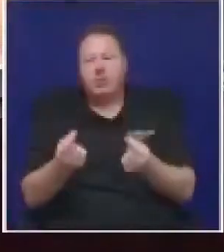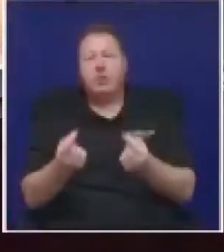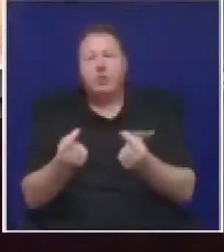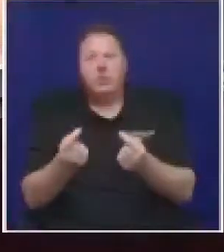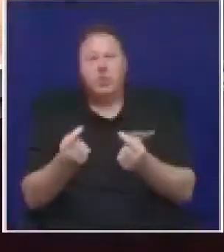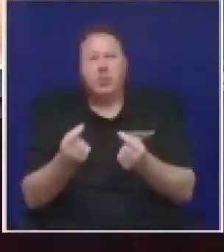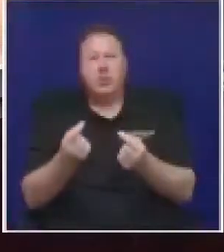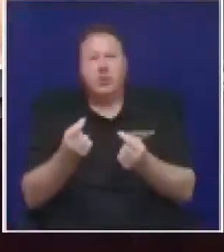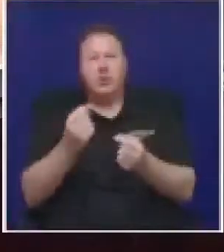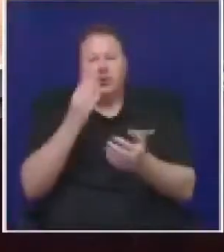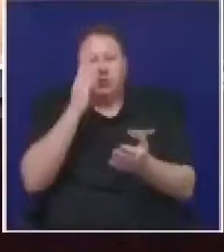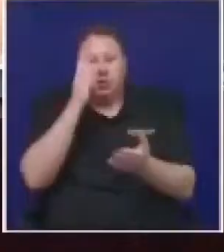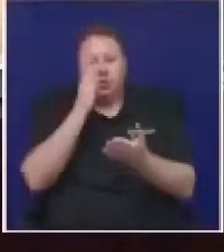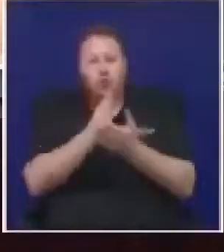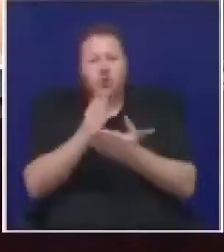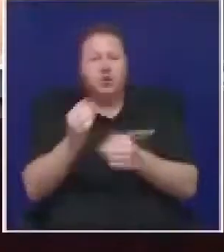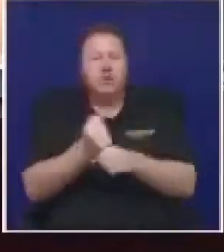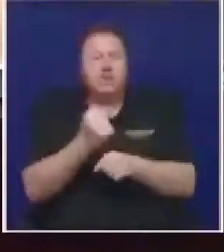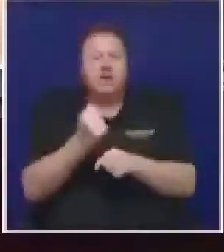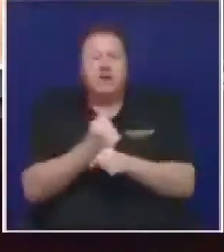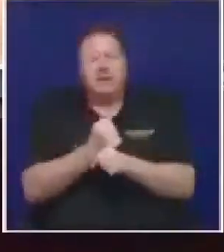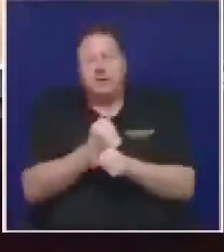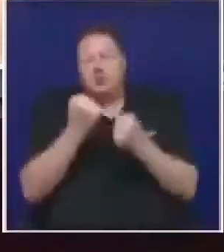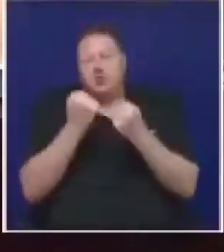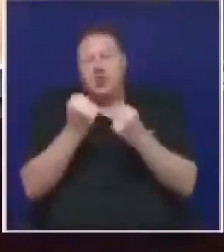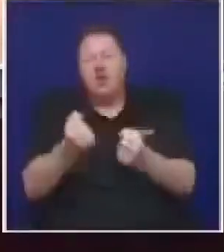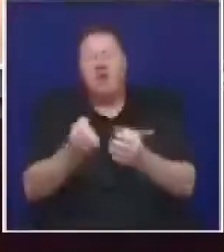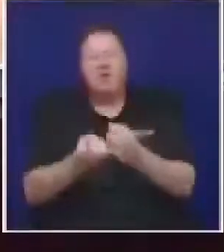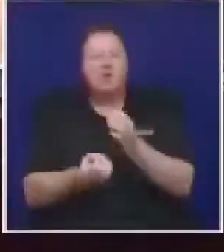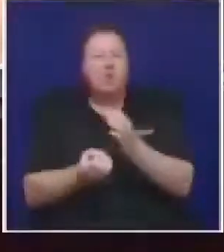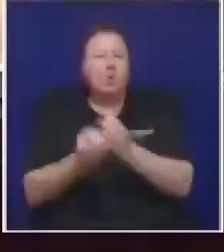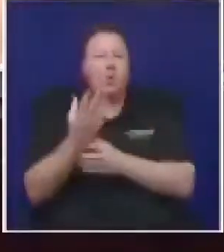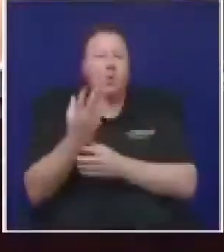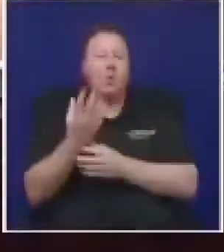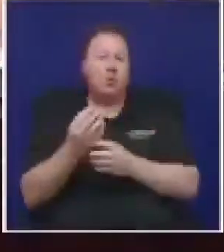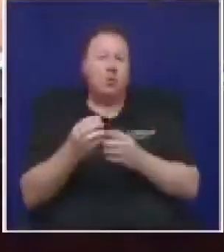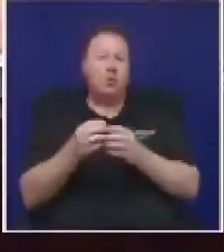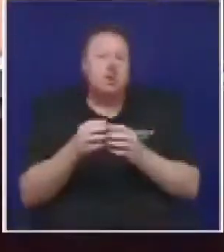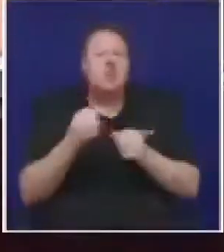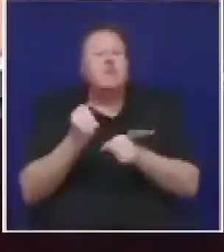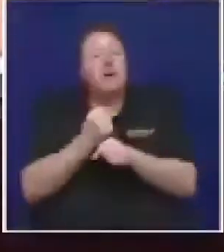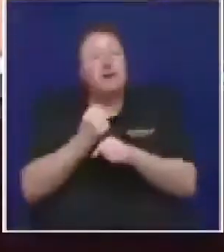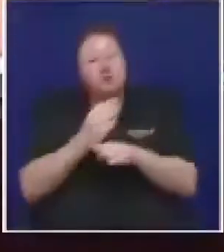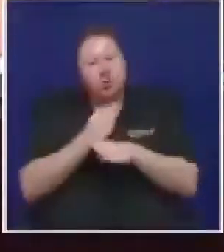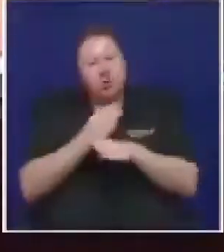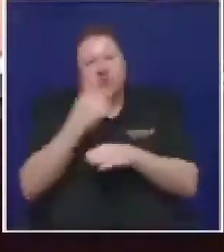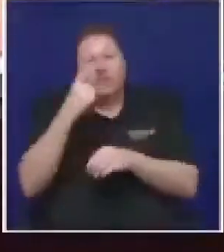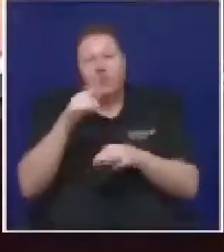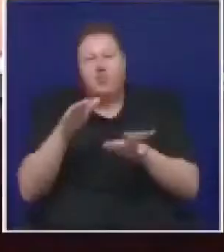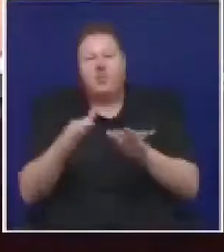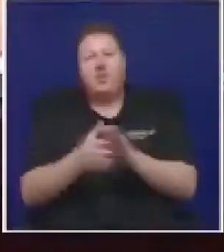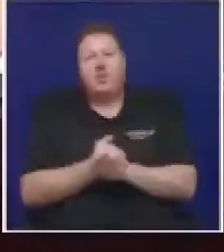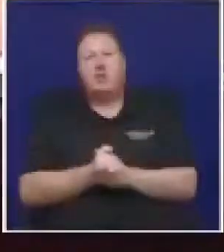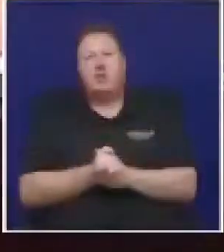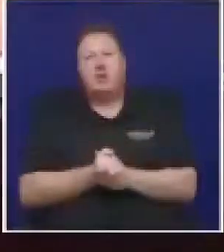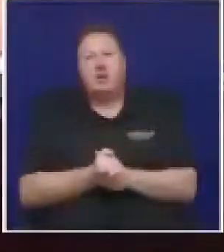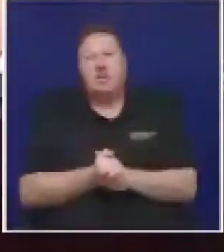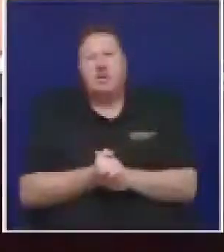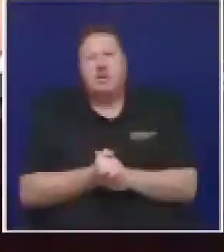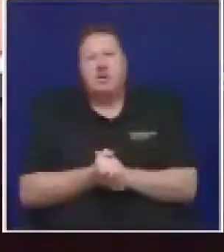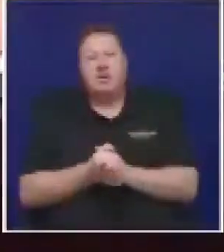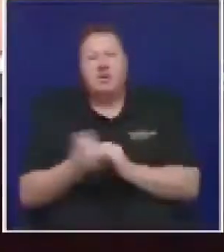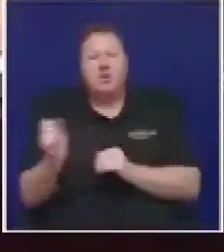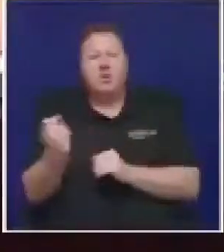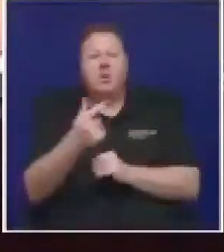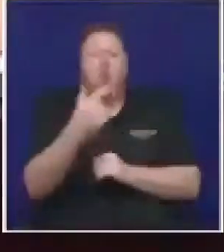let's make sure that we drive growth and we create jobs for our people. Let's make sure that all